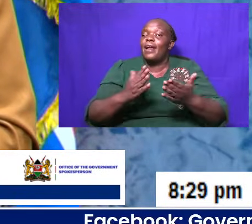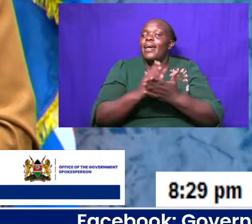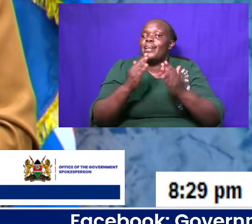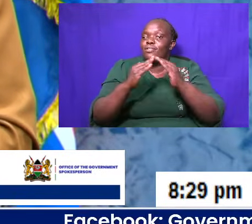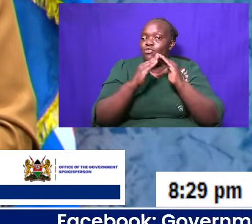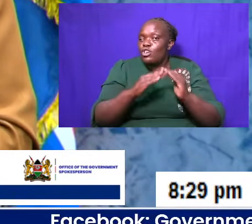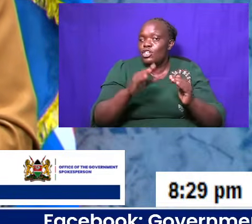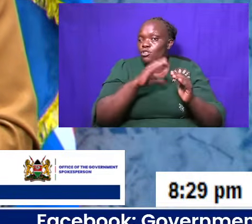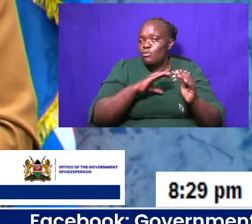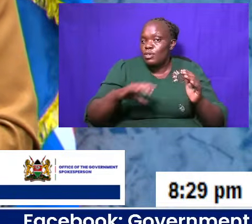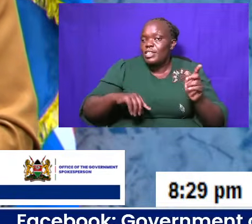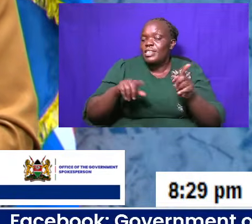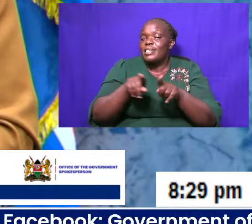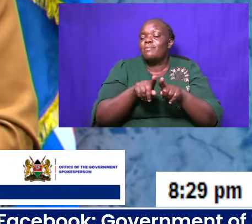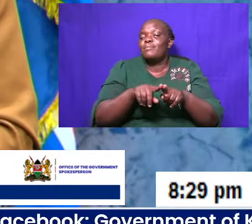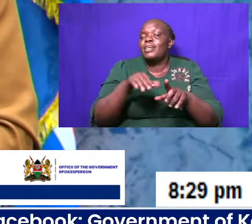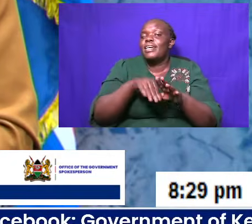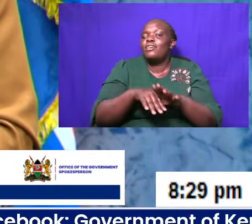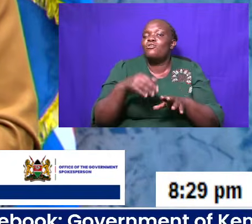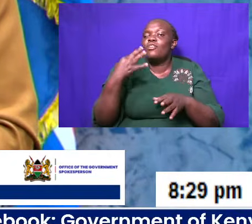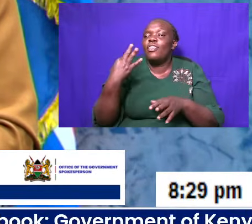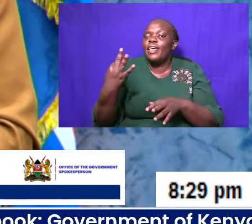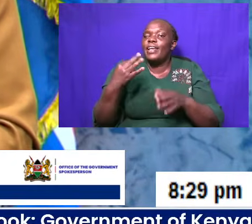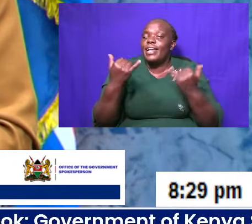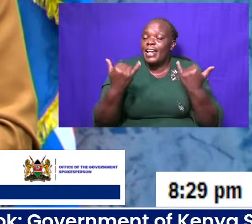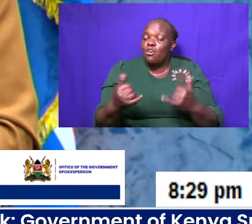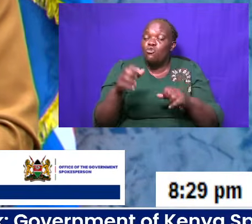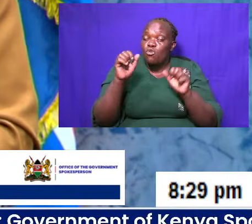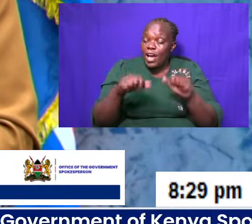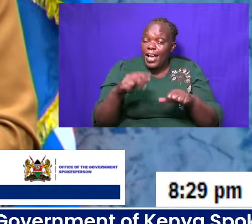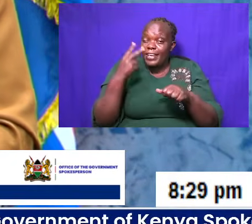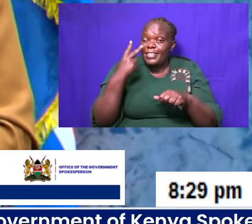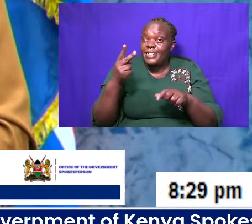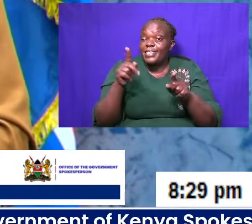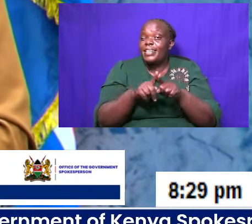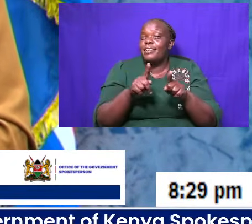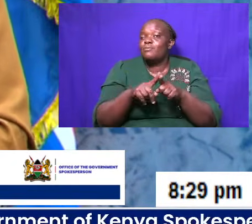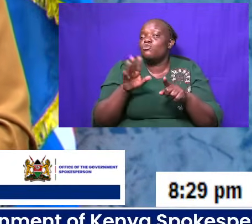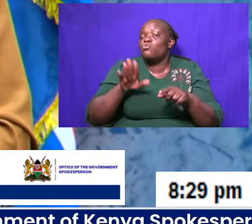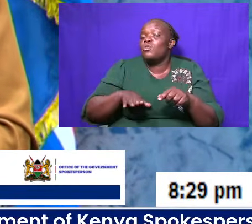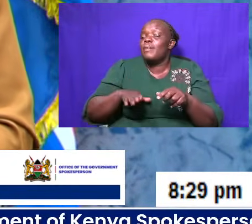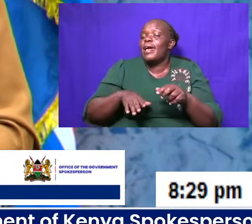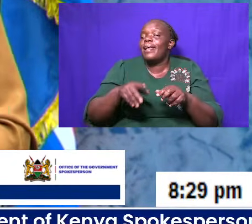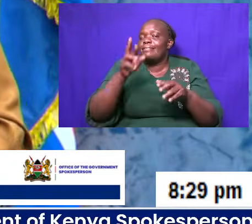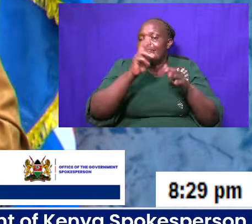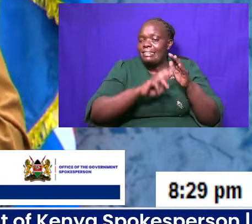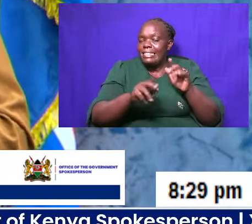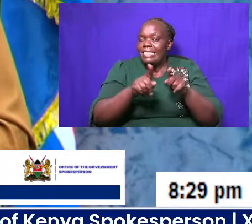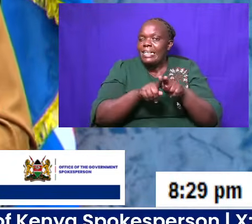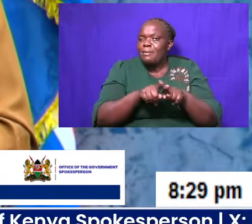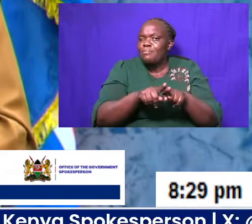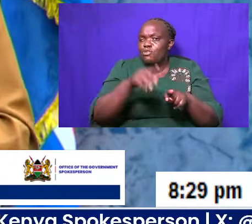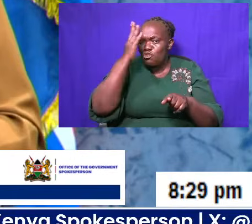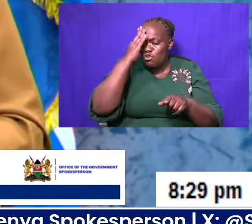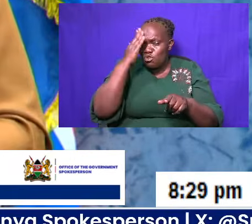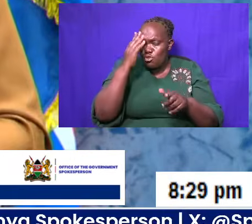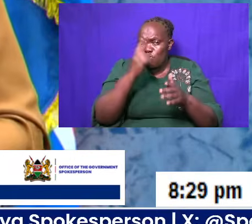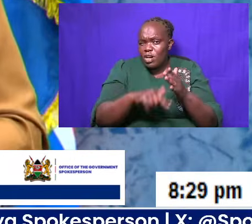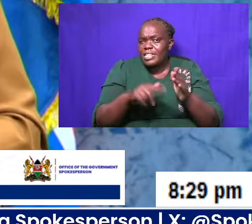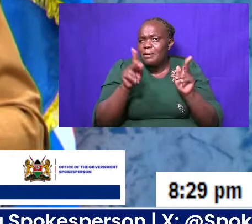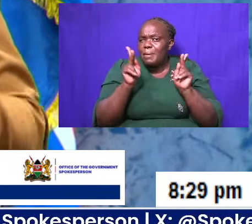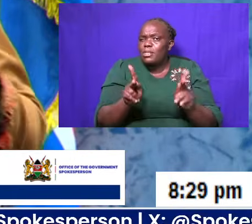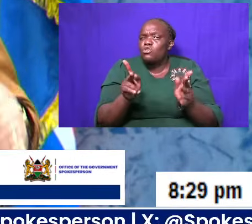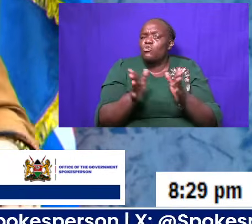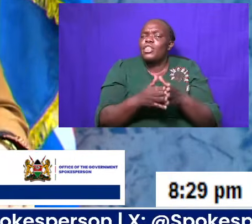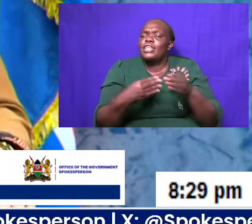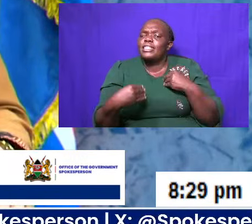the Constitution, into 3. And now you can see it has given visibility to women, and we'll get to know what you've done for minorities and people with disabilities. And